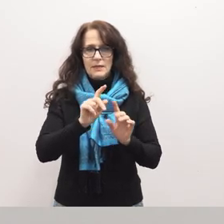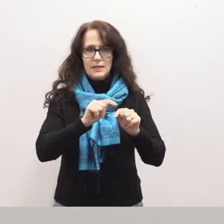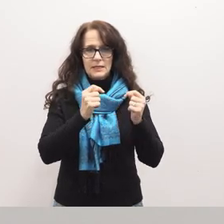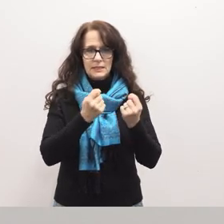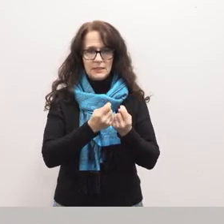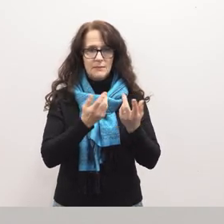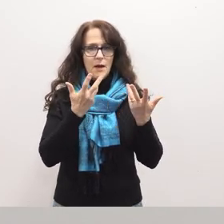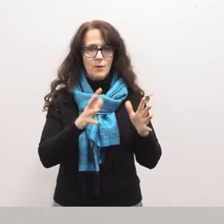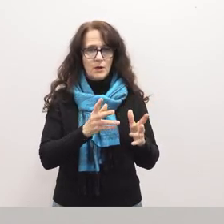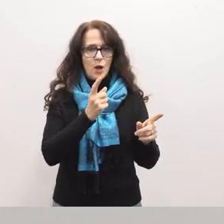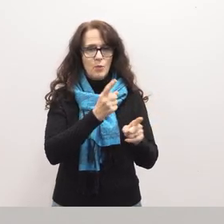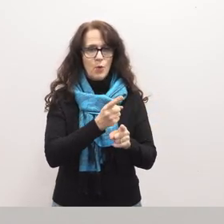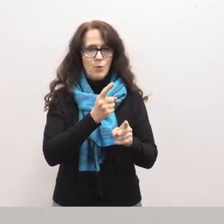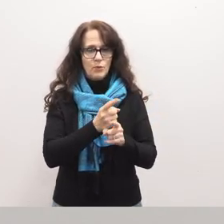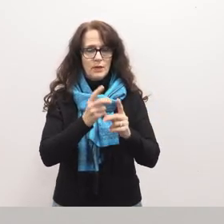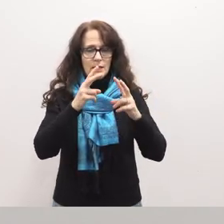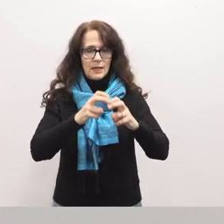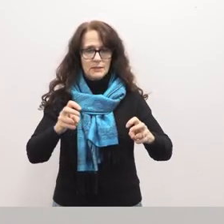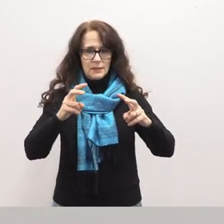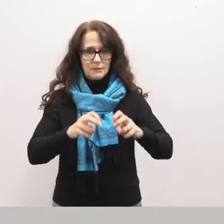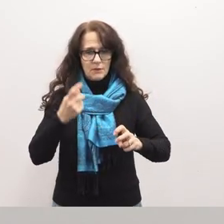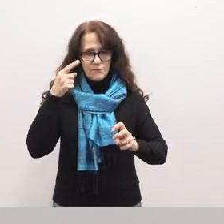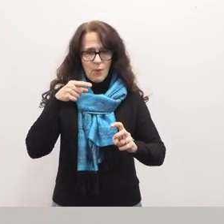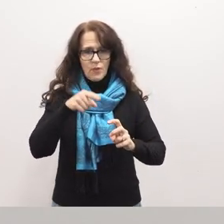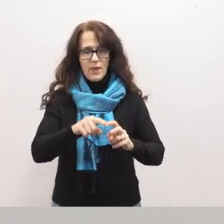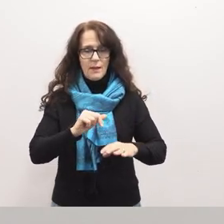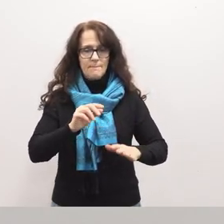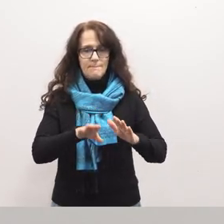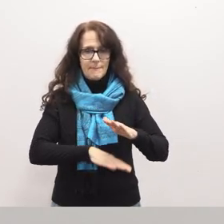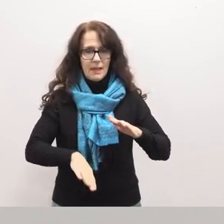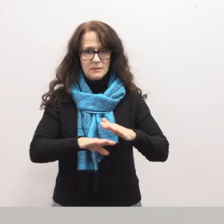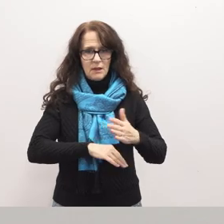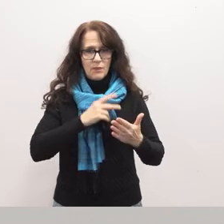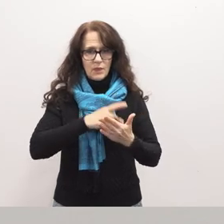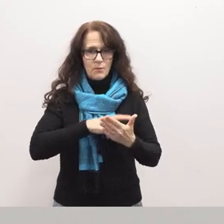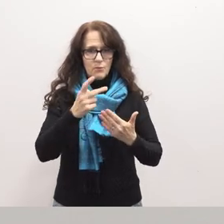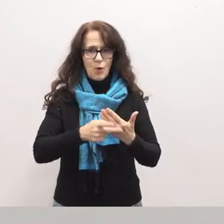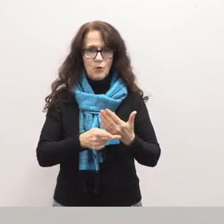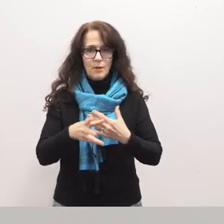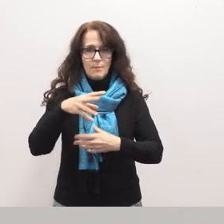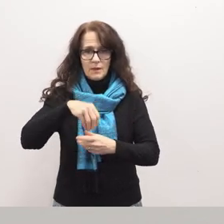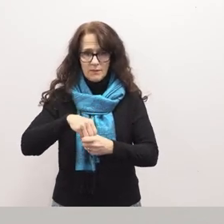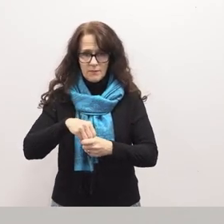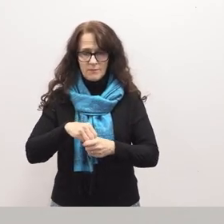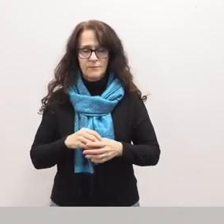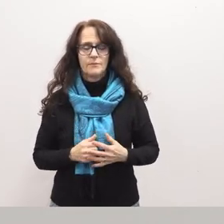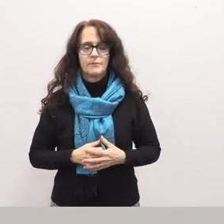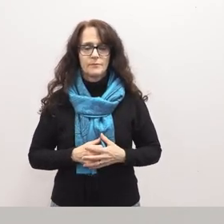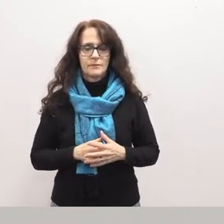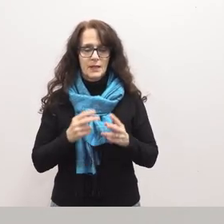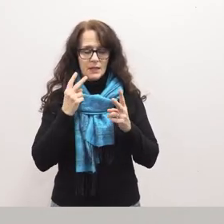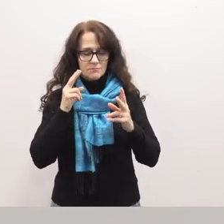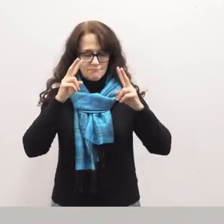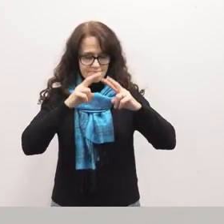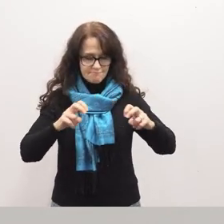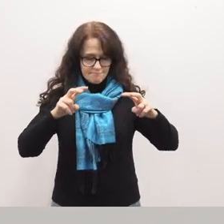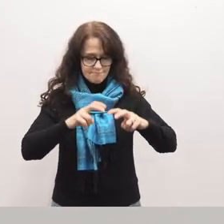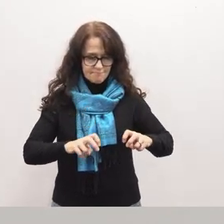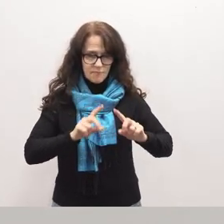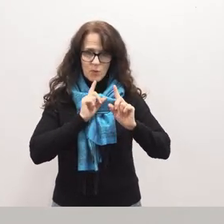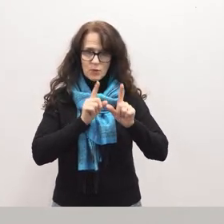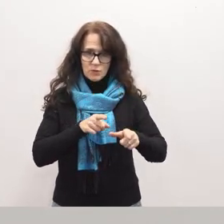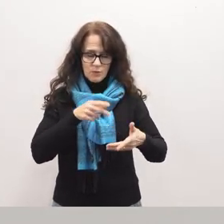having been an appropriate assessment for them based on the program that they're in. So they would look at that alternative LPAC